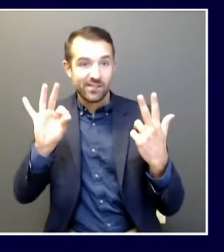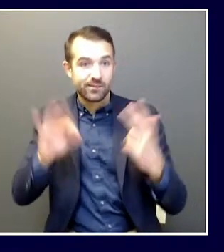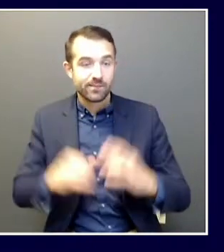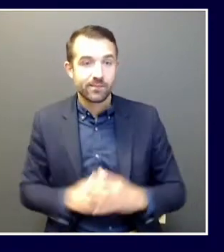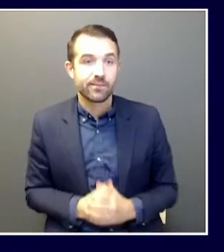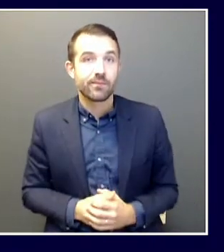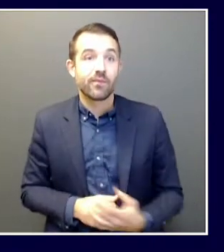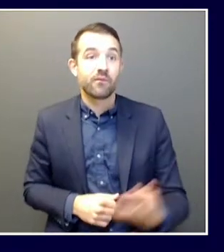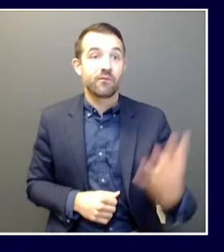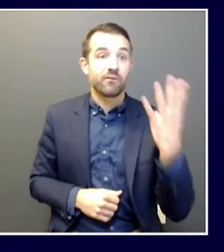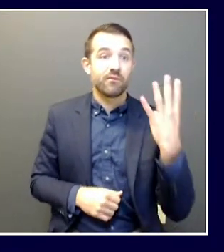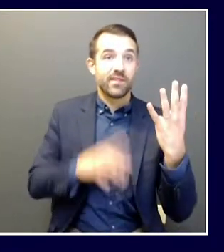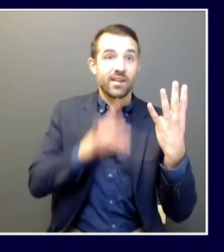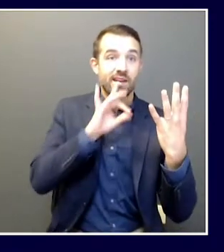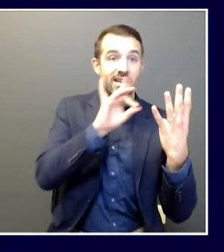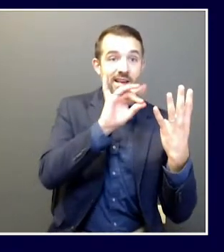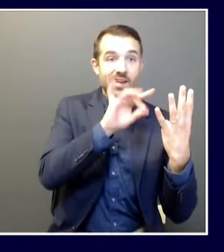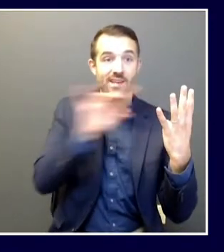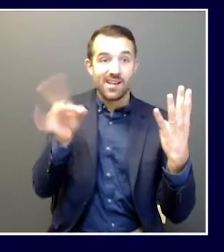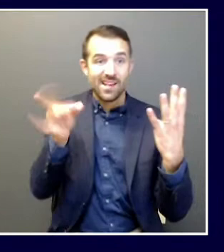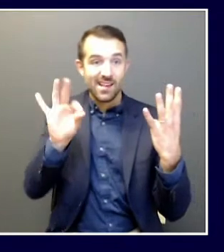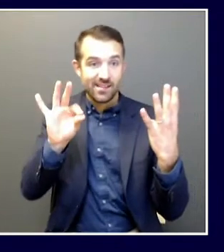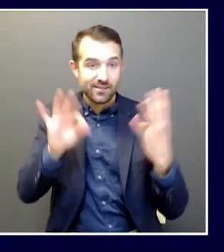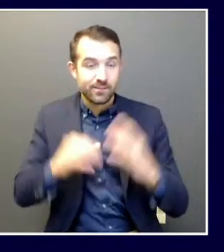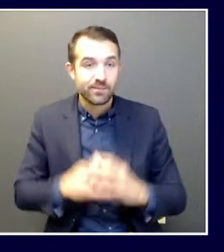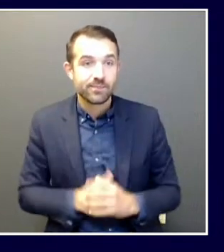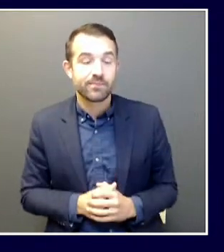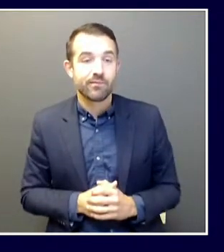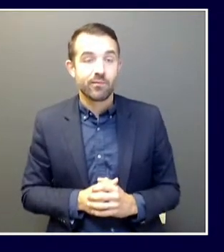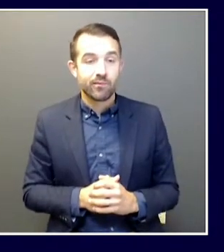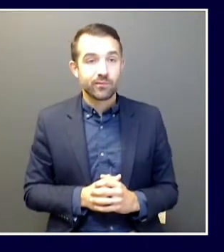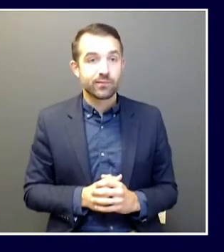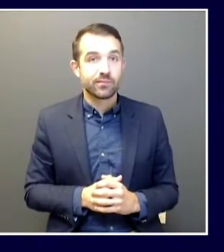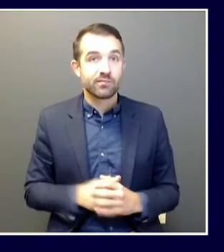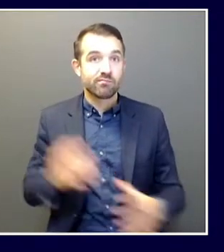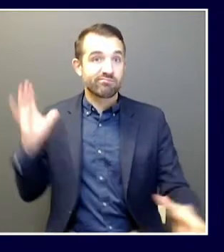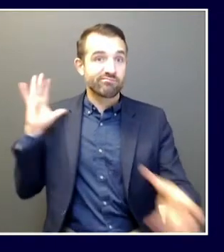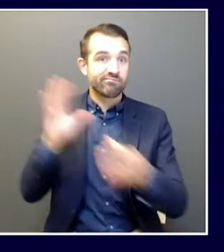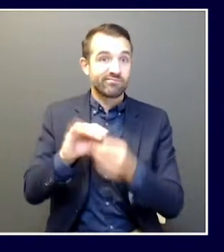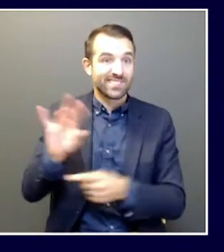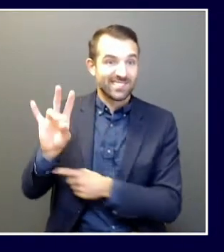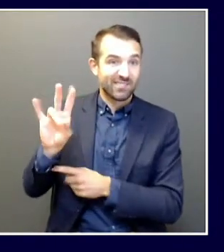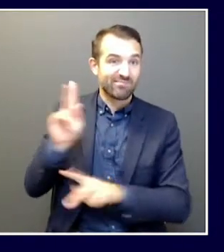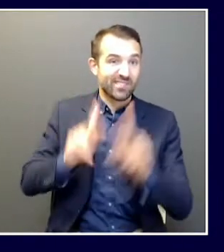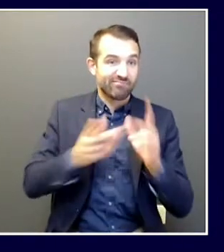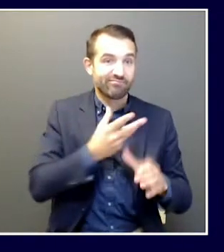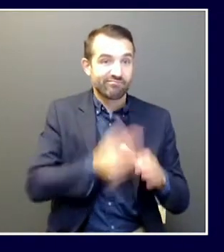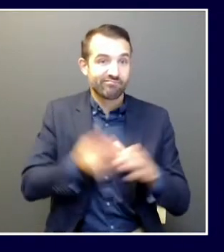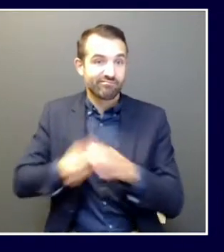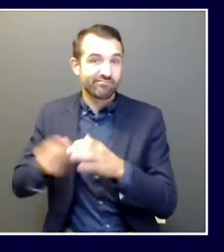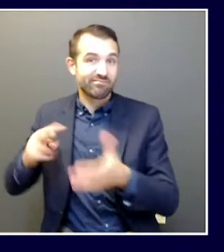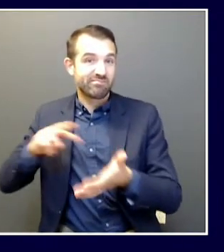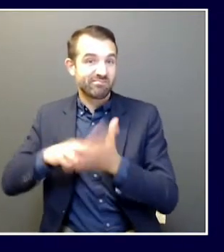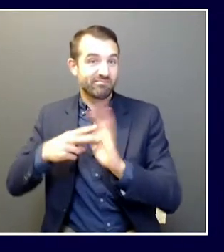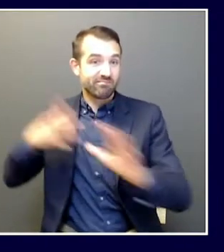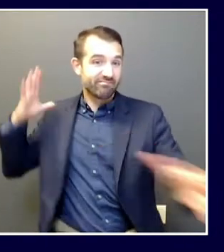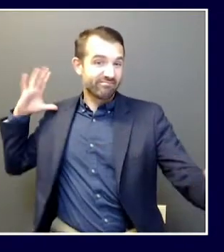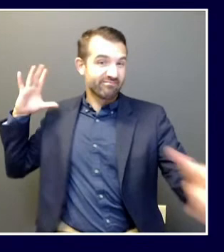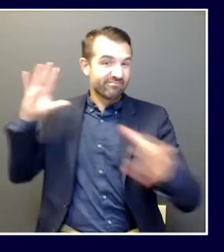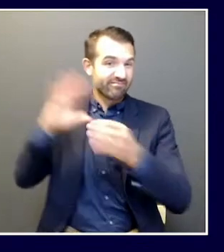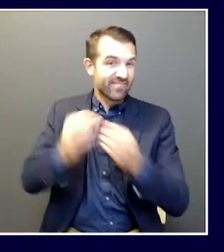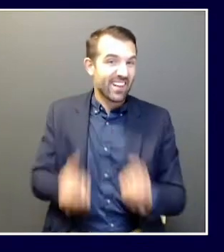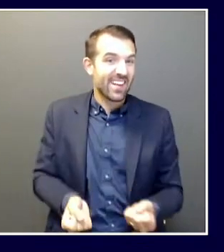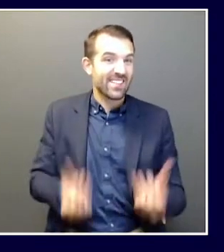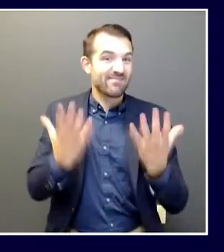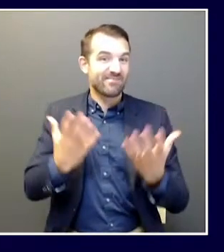80s. Overall, these 7 additional deaths bring the total number of deaths associated with COVID-19 in the state